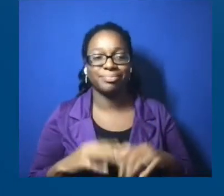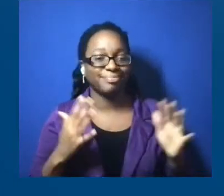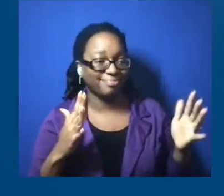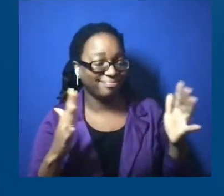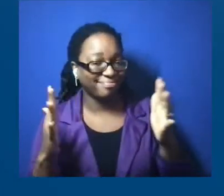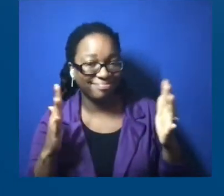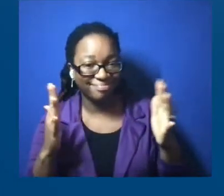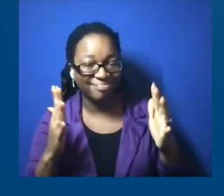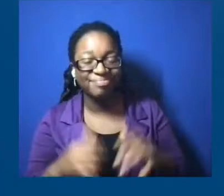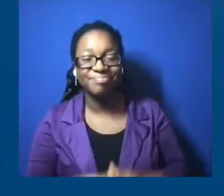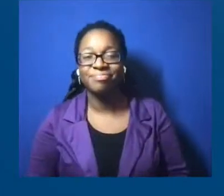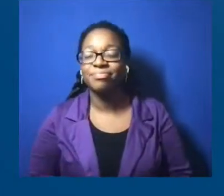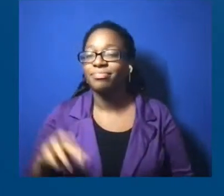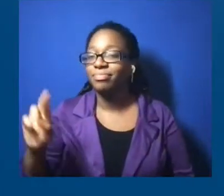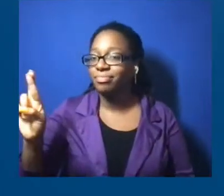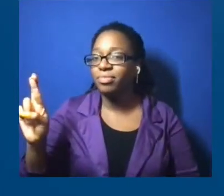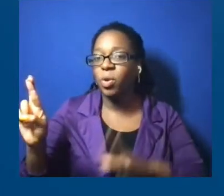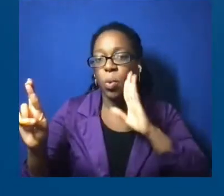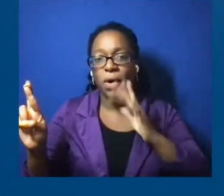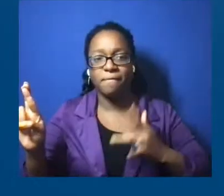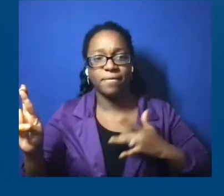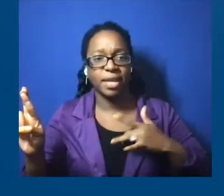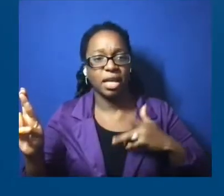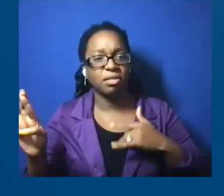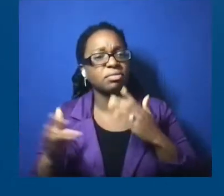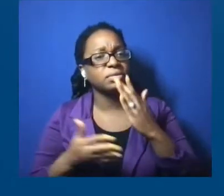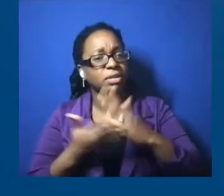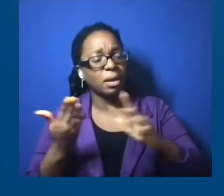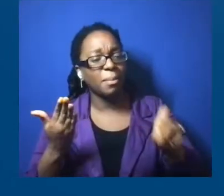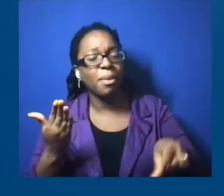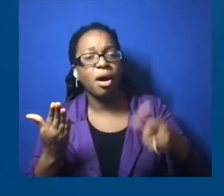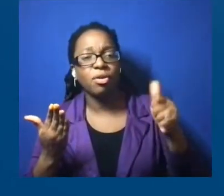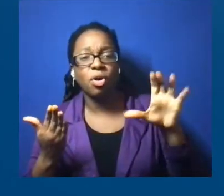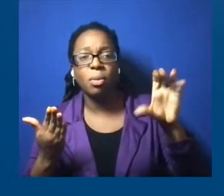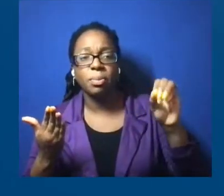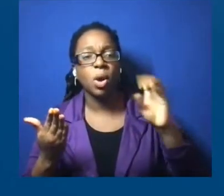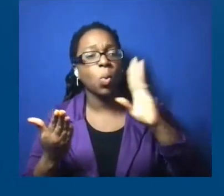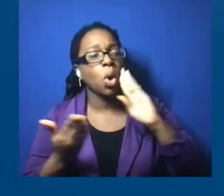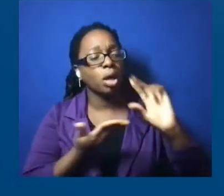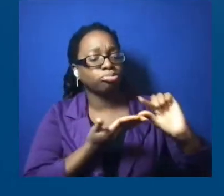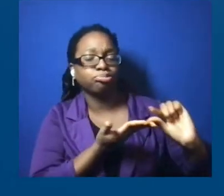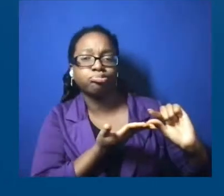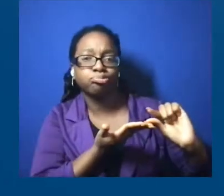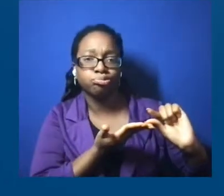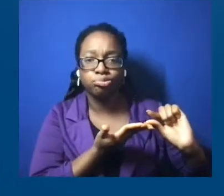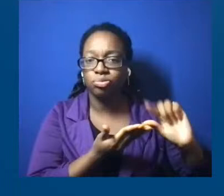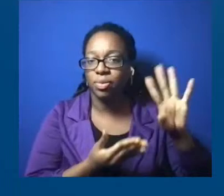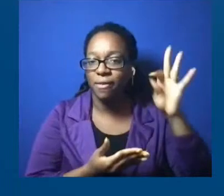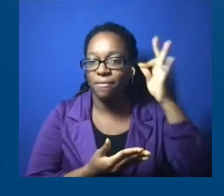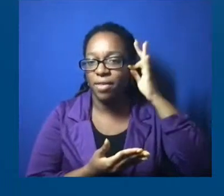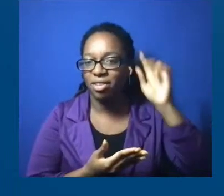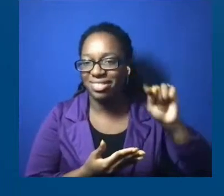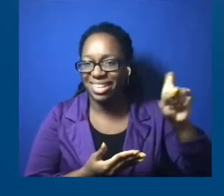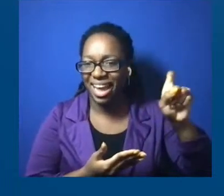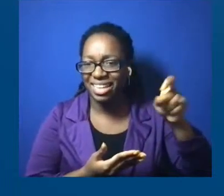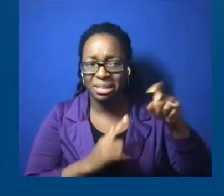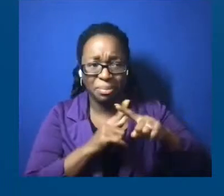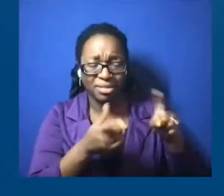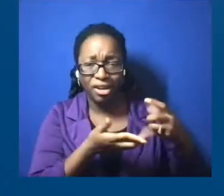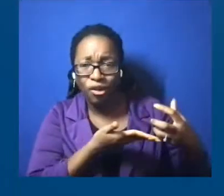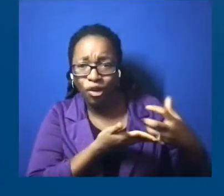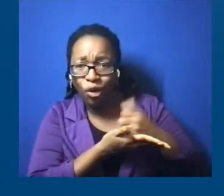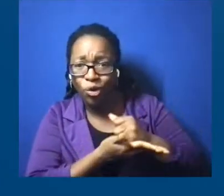Republicans will allow some of the biggest corporations to go back to paying zero in federal taxes after having made